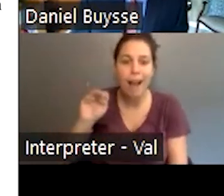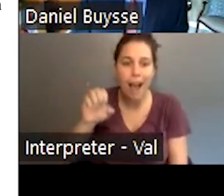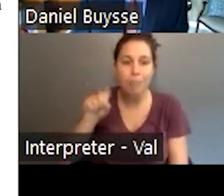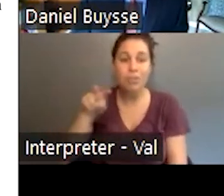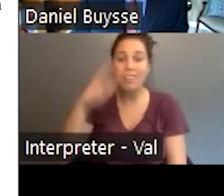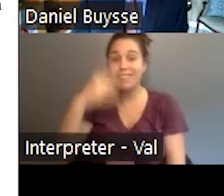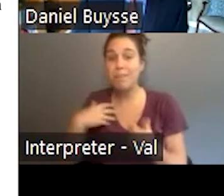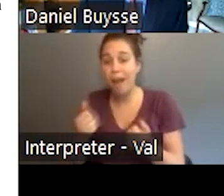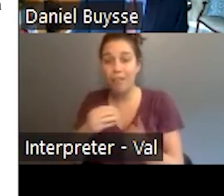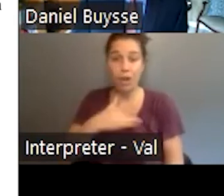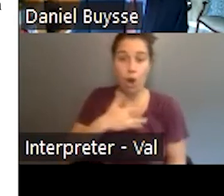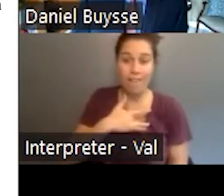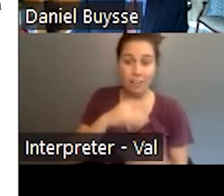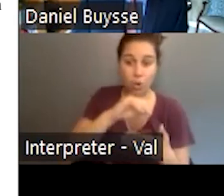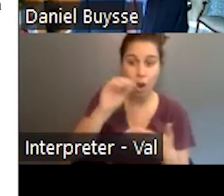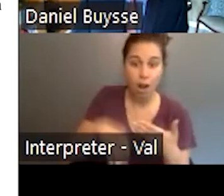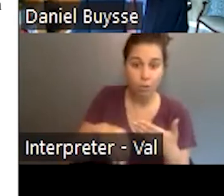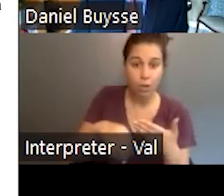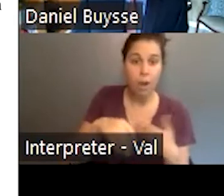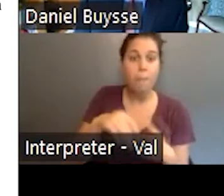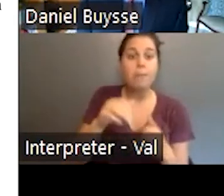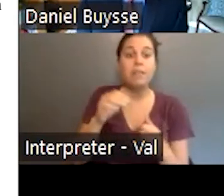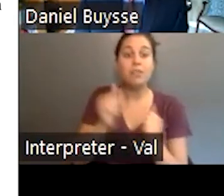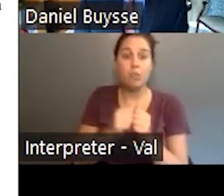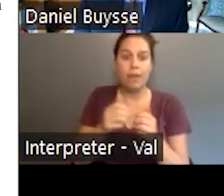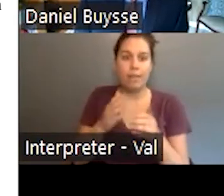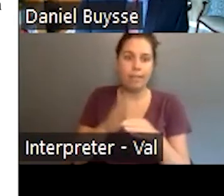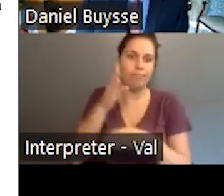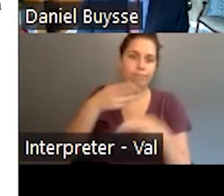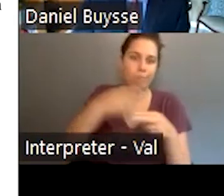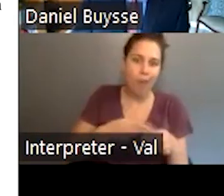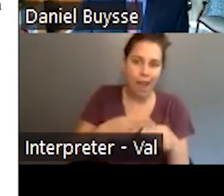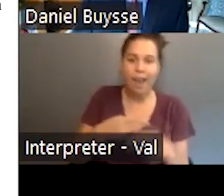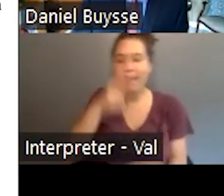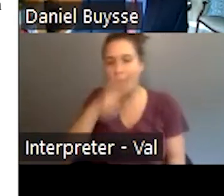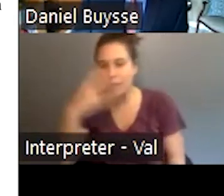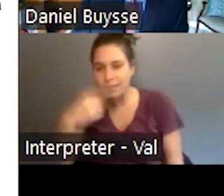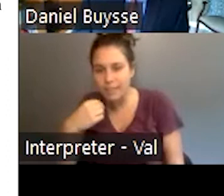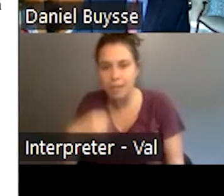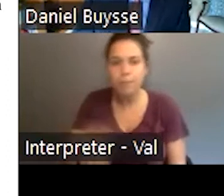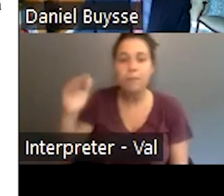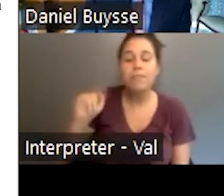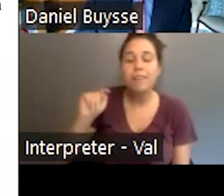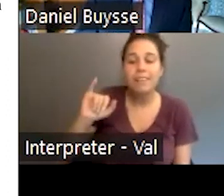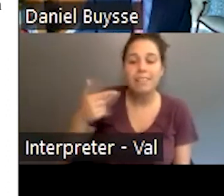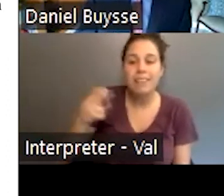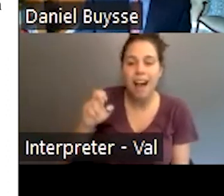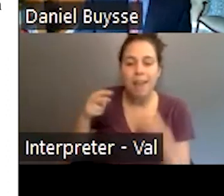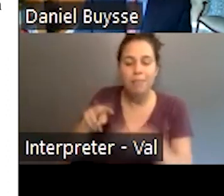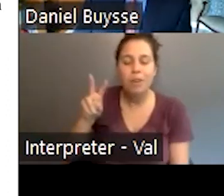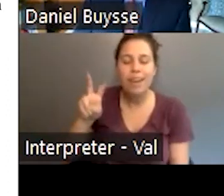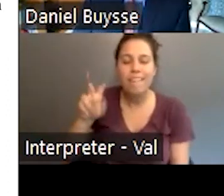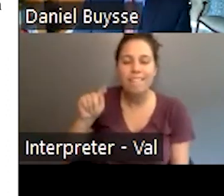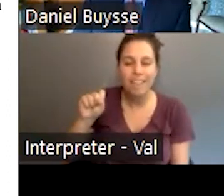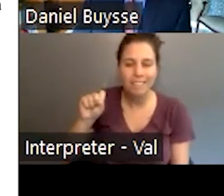outcomes in adults with excess weight and poor sleep. And Katie Tai is looking at veterans with poor sleep who are